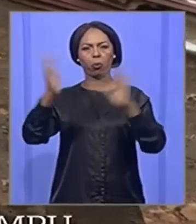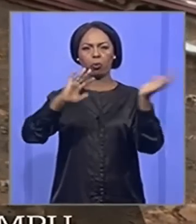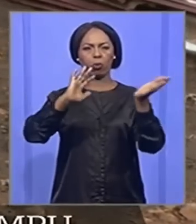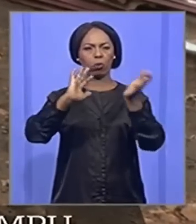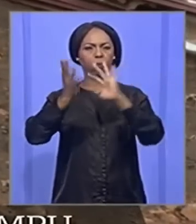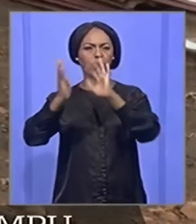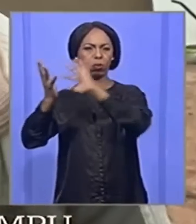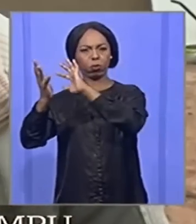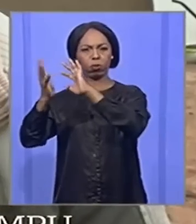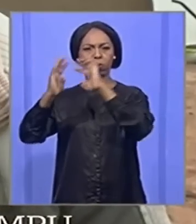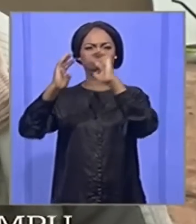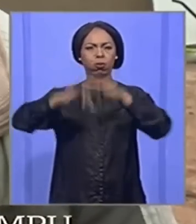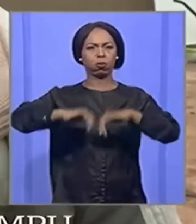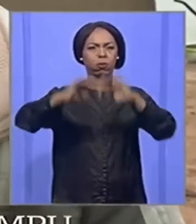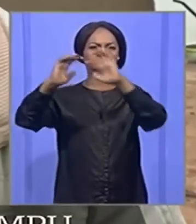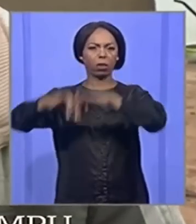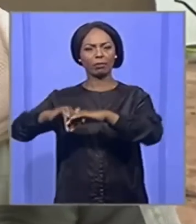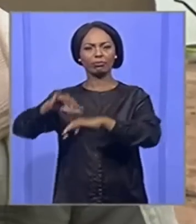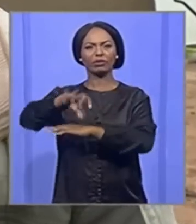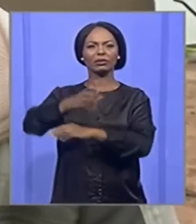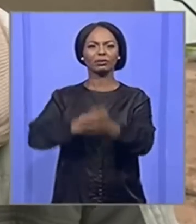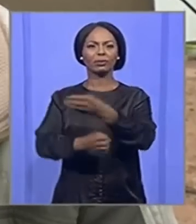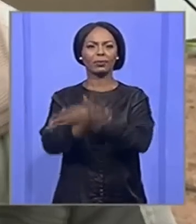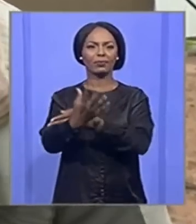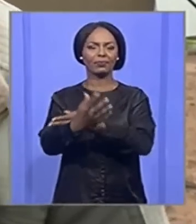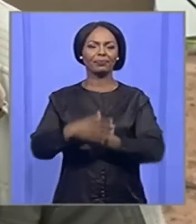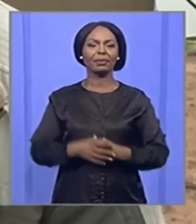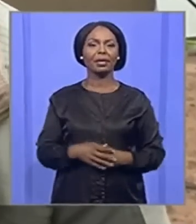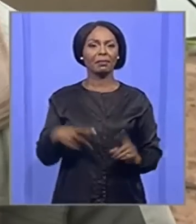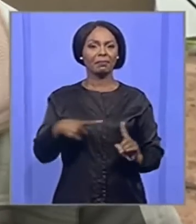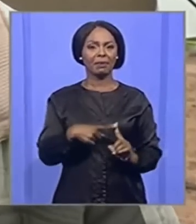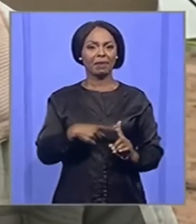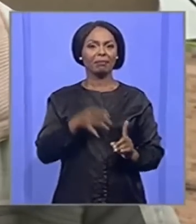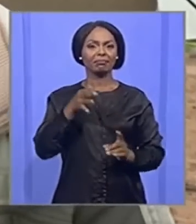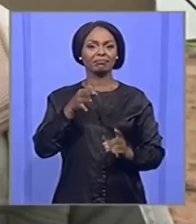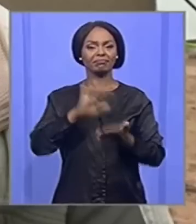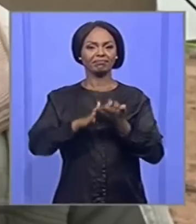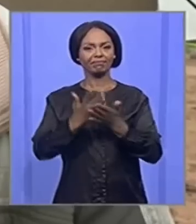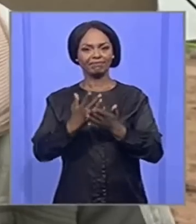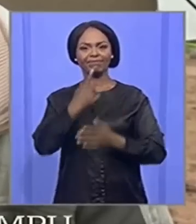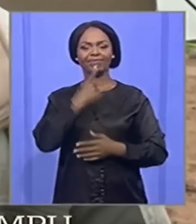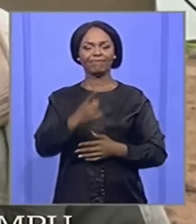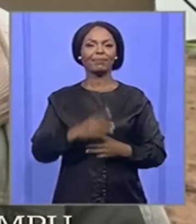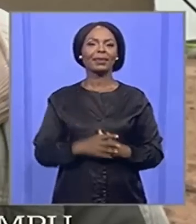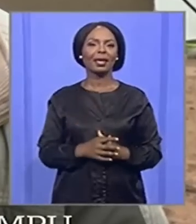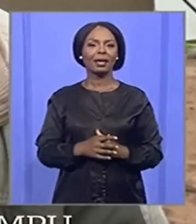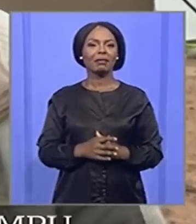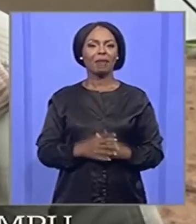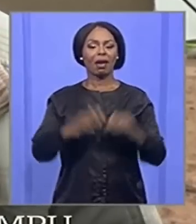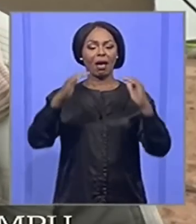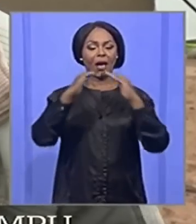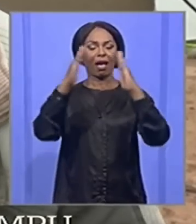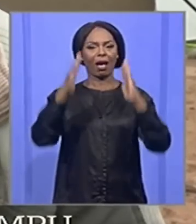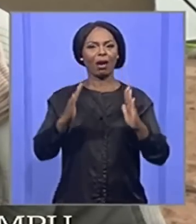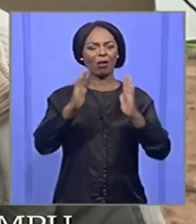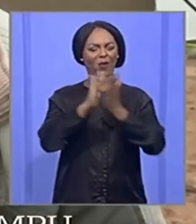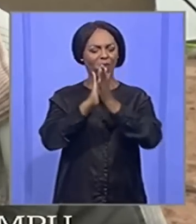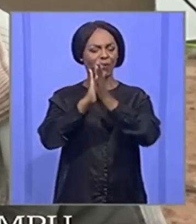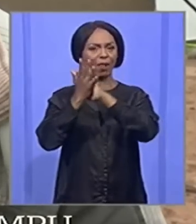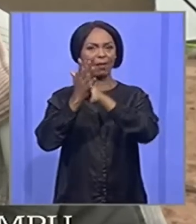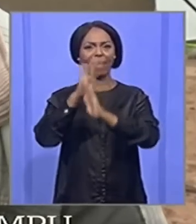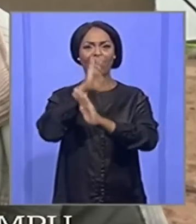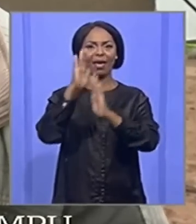nyalo ivele yo idzilikile vele. Ore nkeke ka re ntlo ya ka ya senyeya ka ha e senyehile ka hohle hohle. Sena se